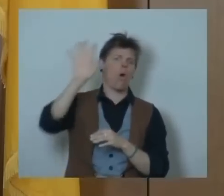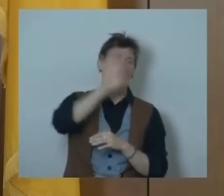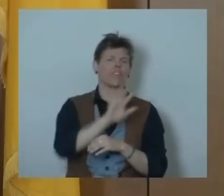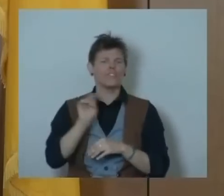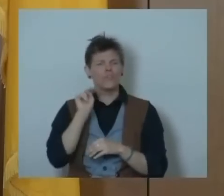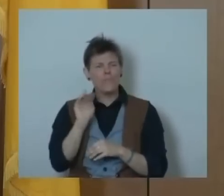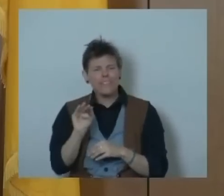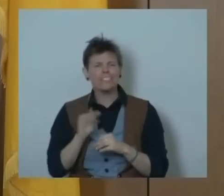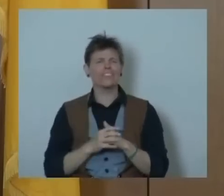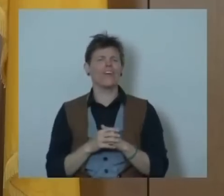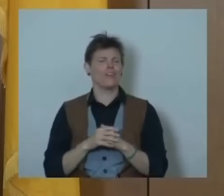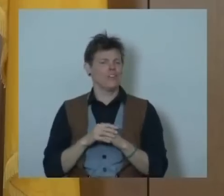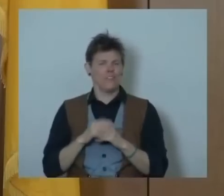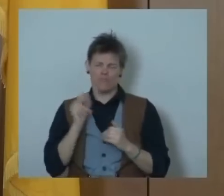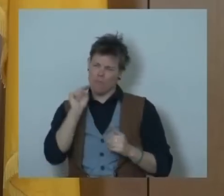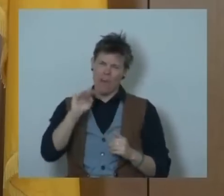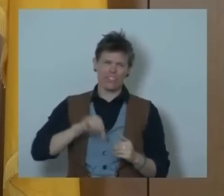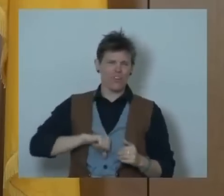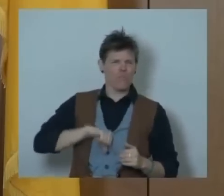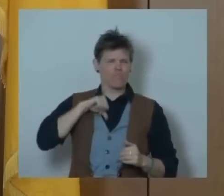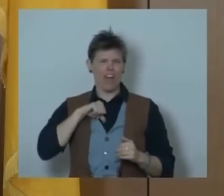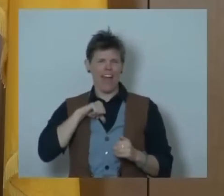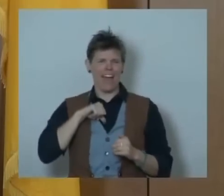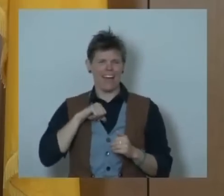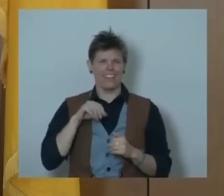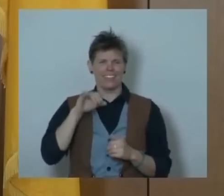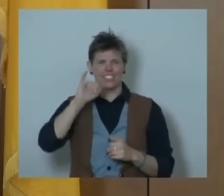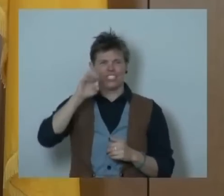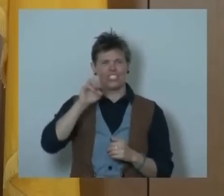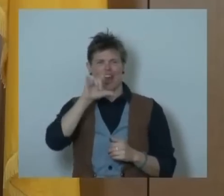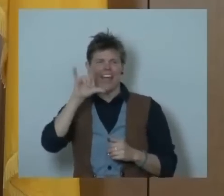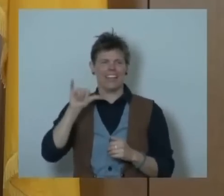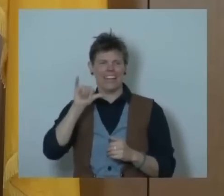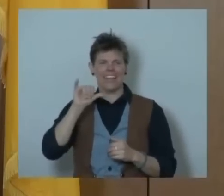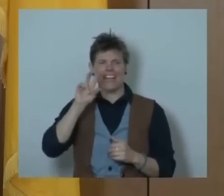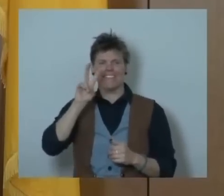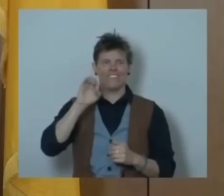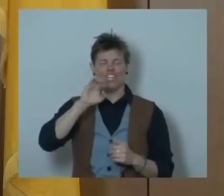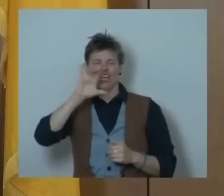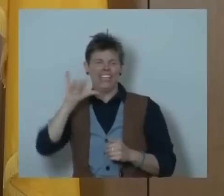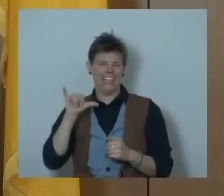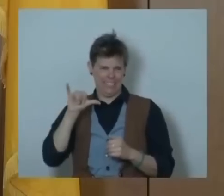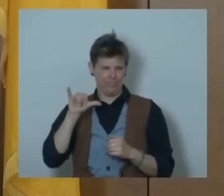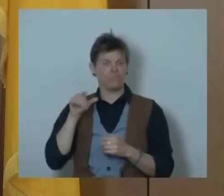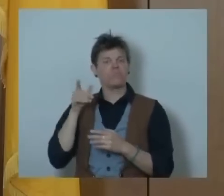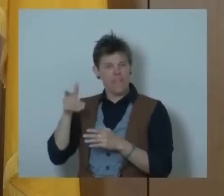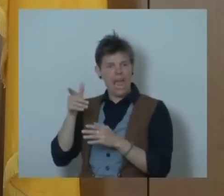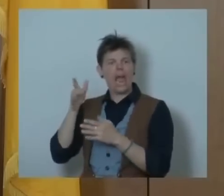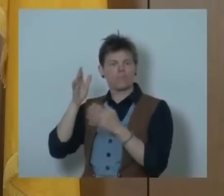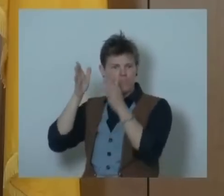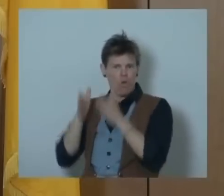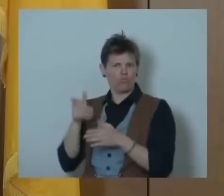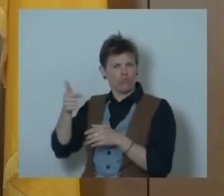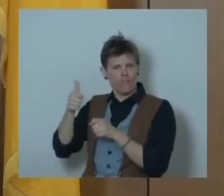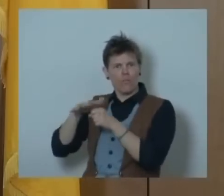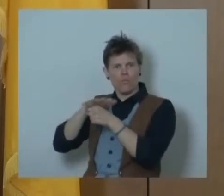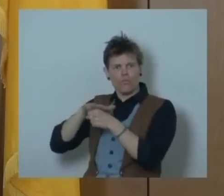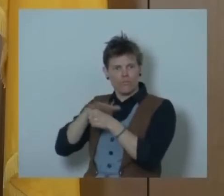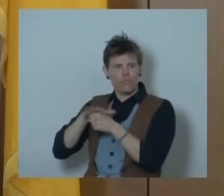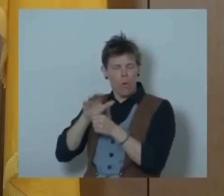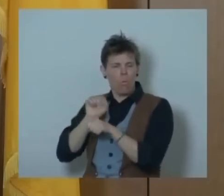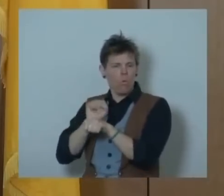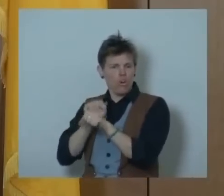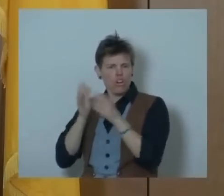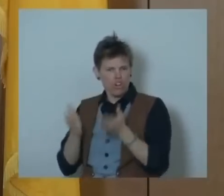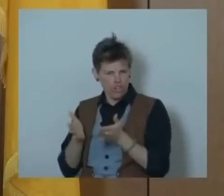made by Jilly Oyenke, and she is a member of IATSE, that local union, and works, as many of you